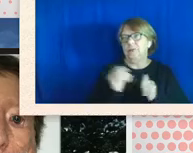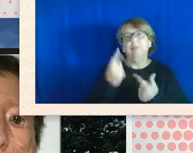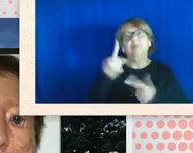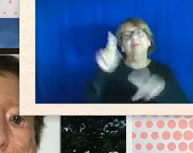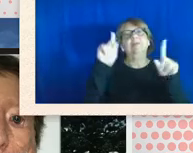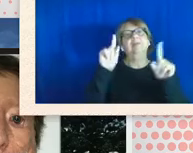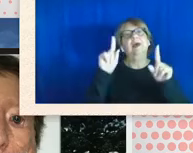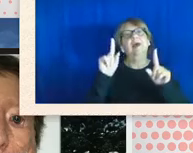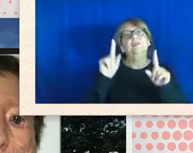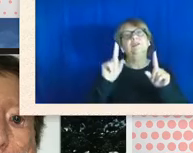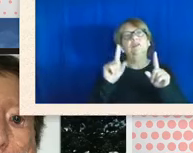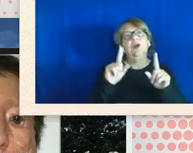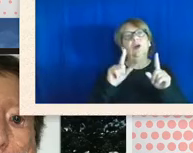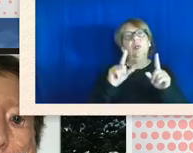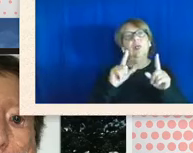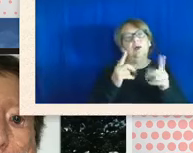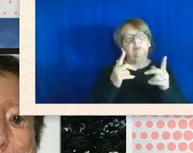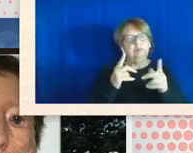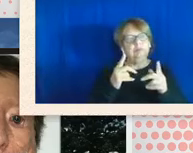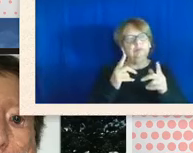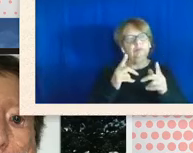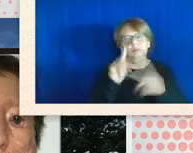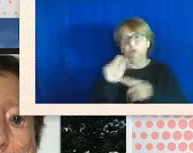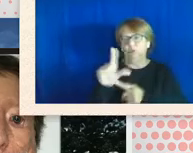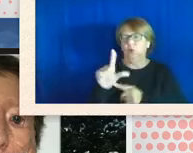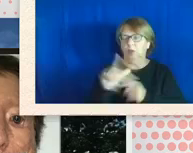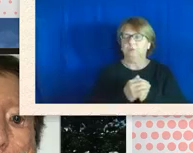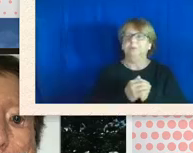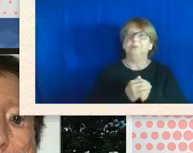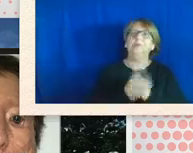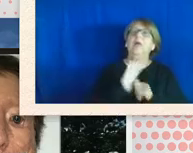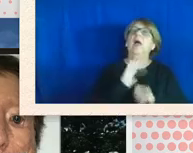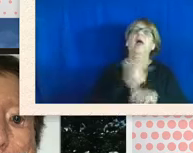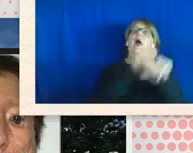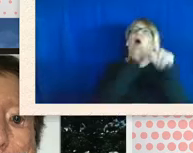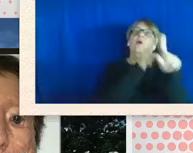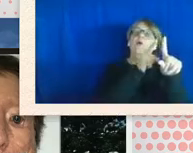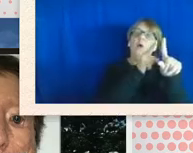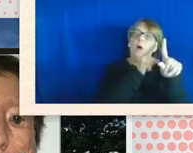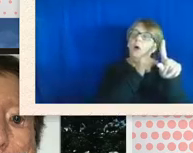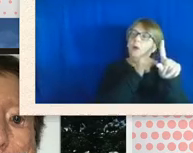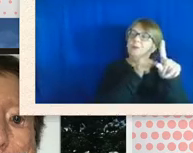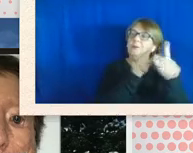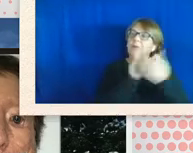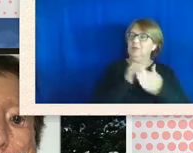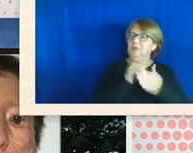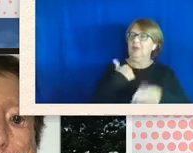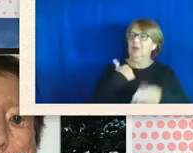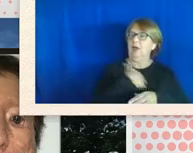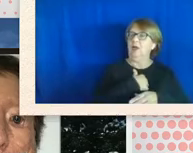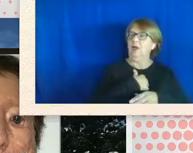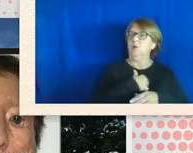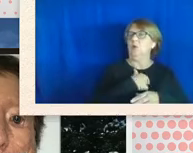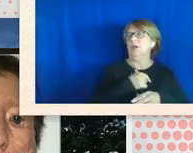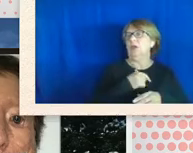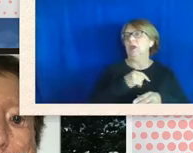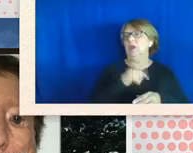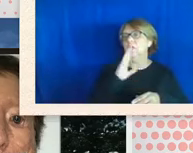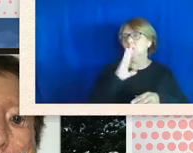assessment tool. Our goal is that we will be implementing the new tool in